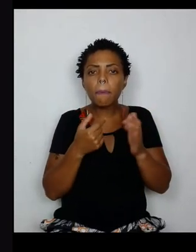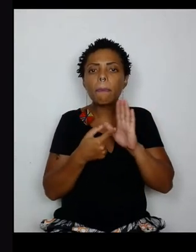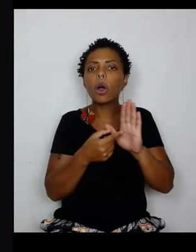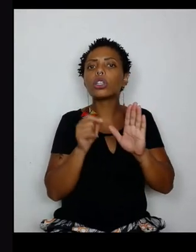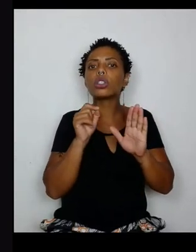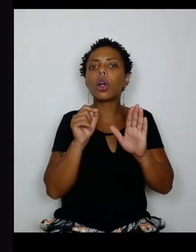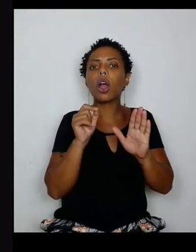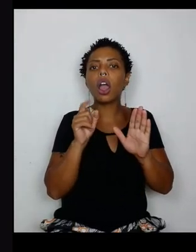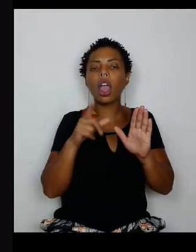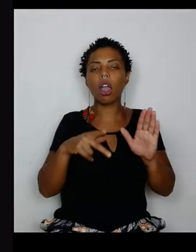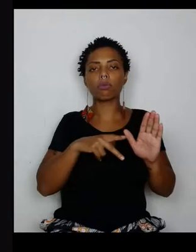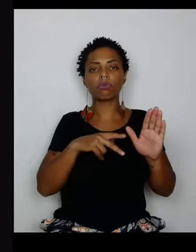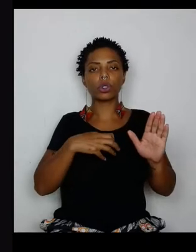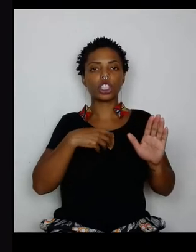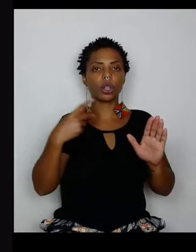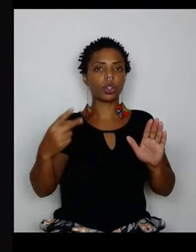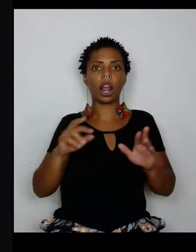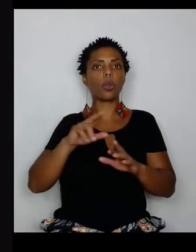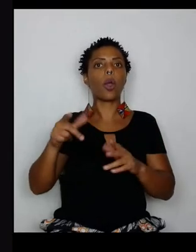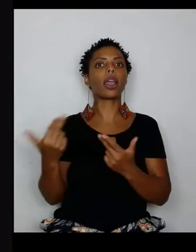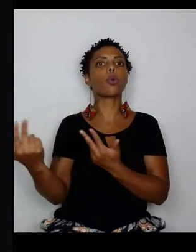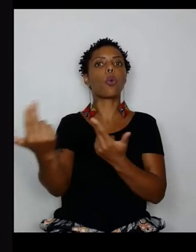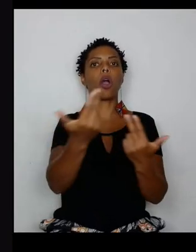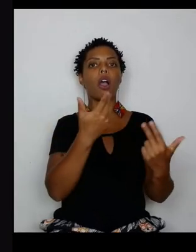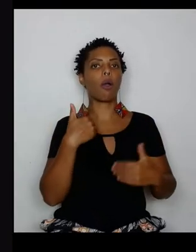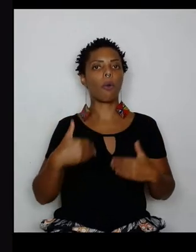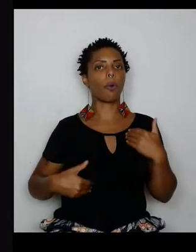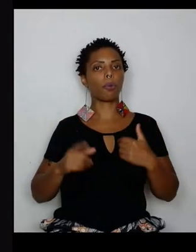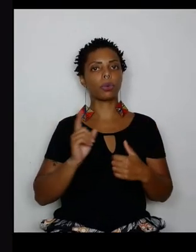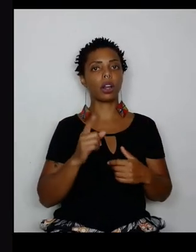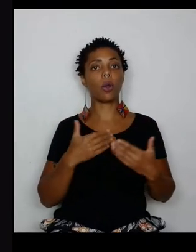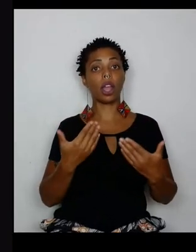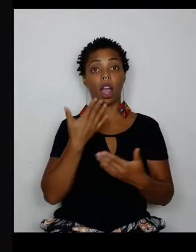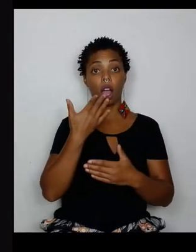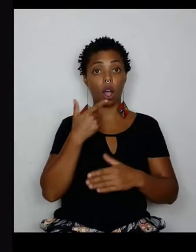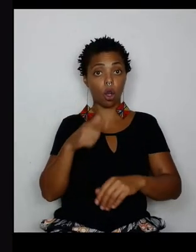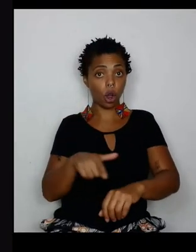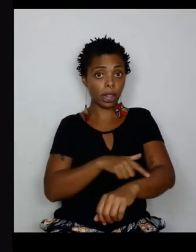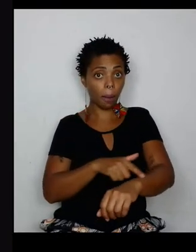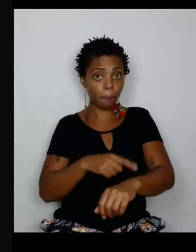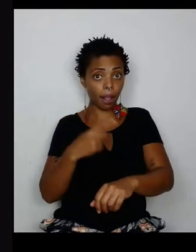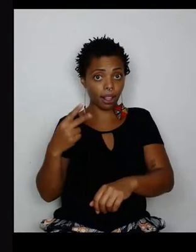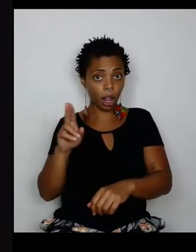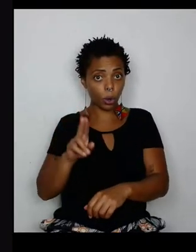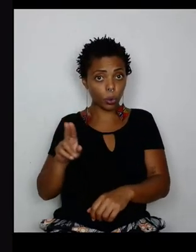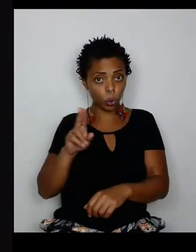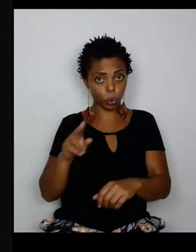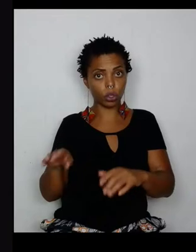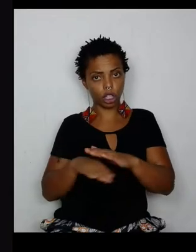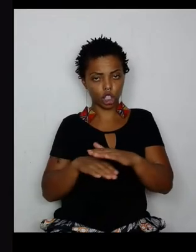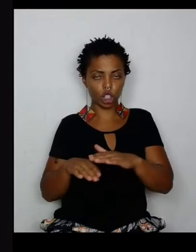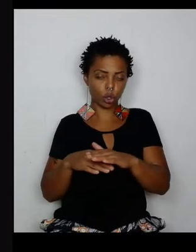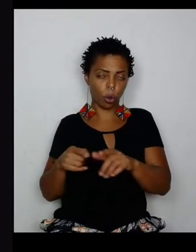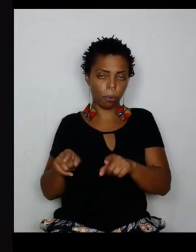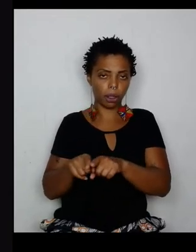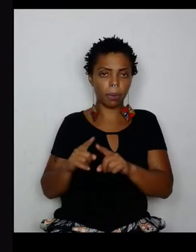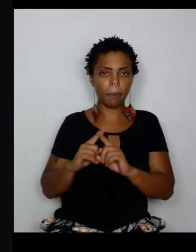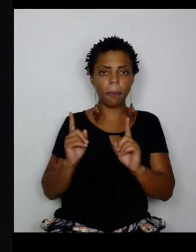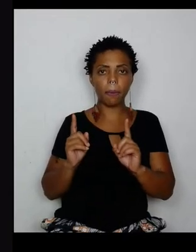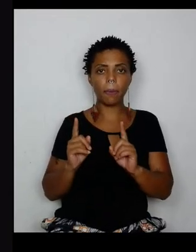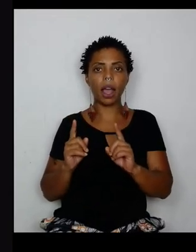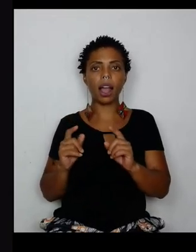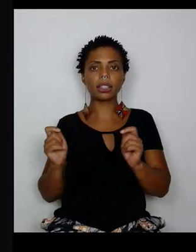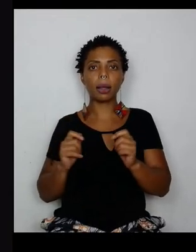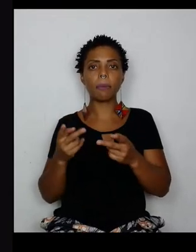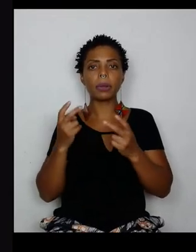body and the colors used for her skin shading aside notably the green highlights and the darker